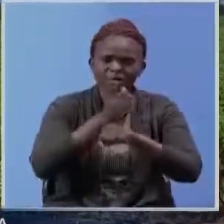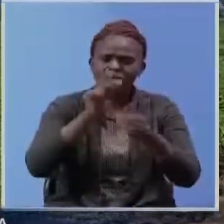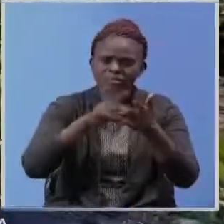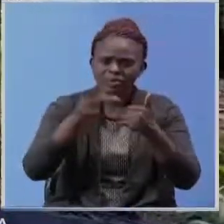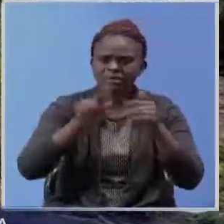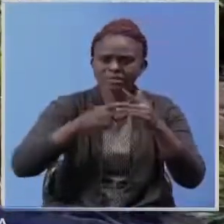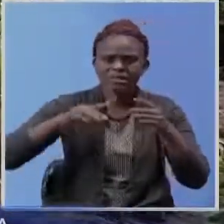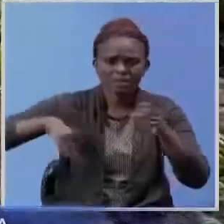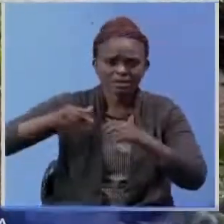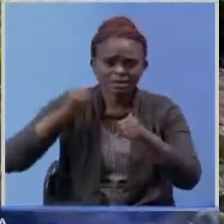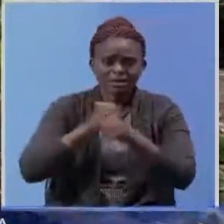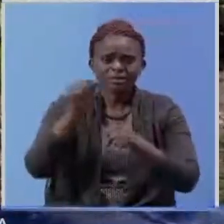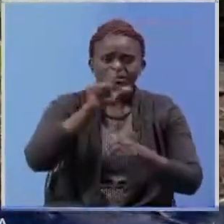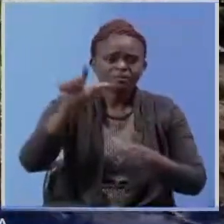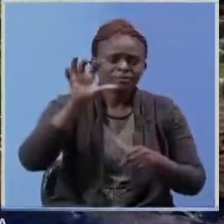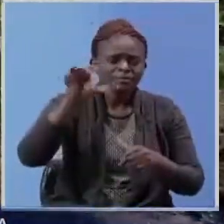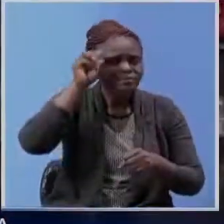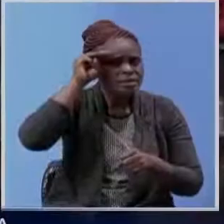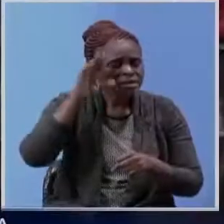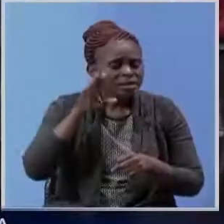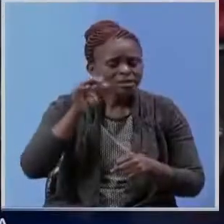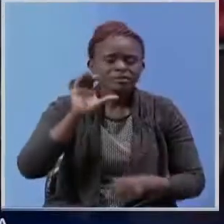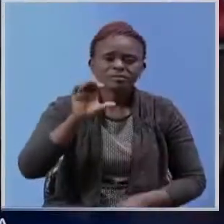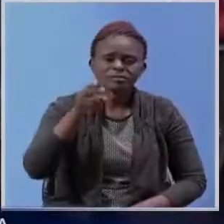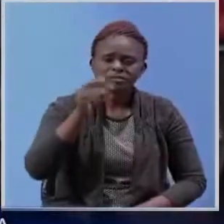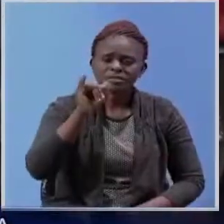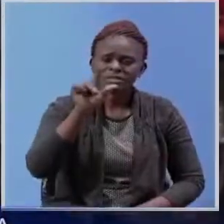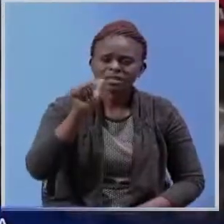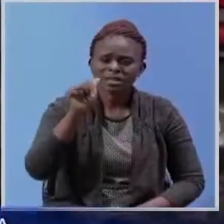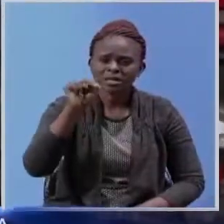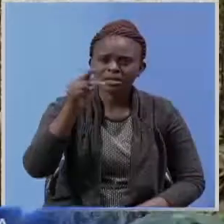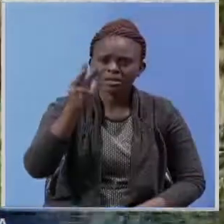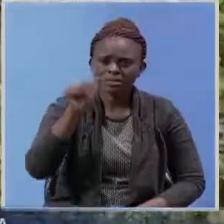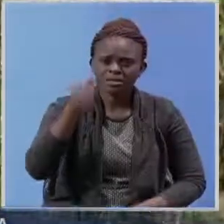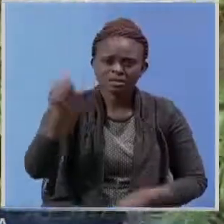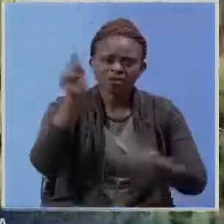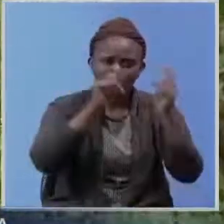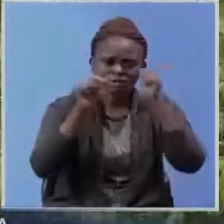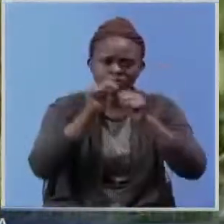last year. Lwapula Province Minister Nixon Chilangwa has toured the Sunbird farm.